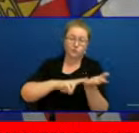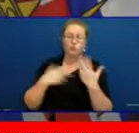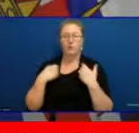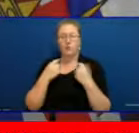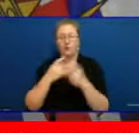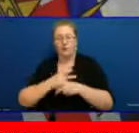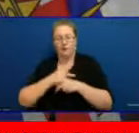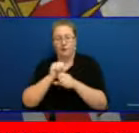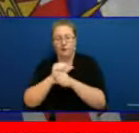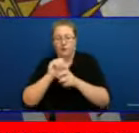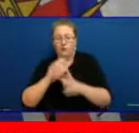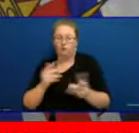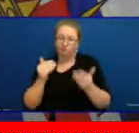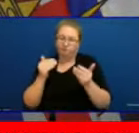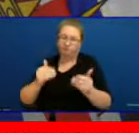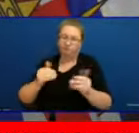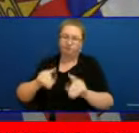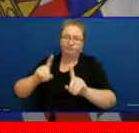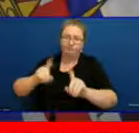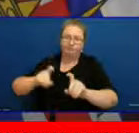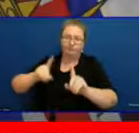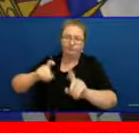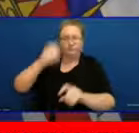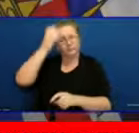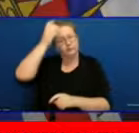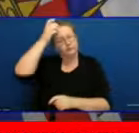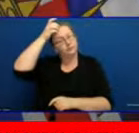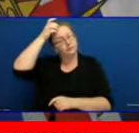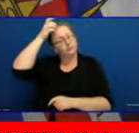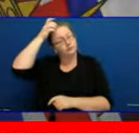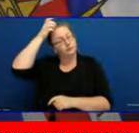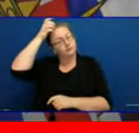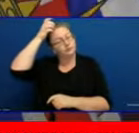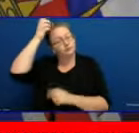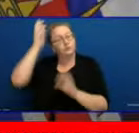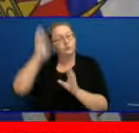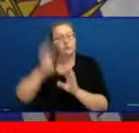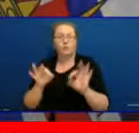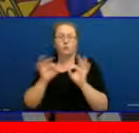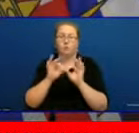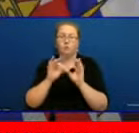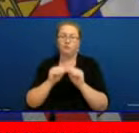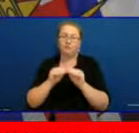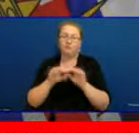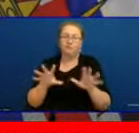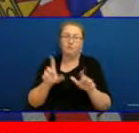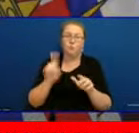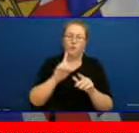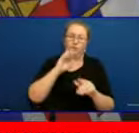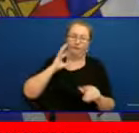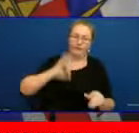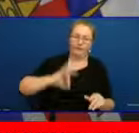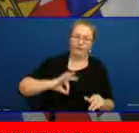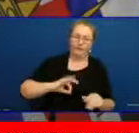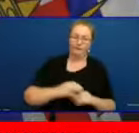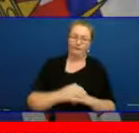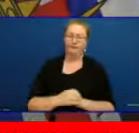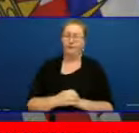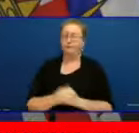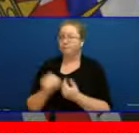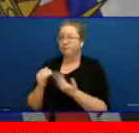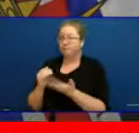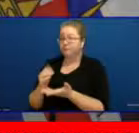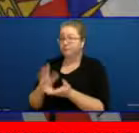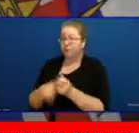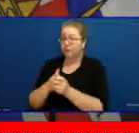still looking at what's the best strategy for how to make sure we have them in the places where they'll do the most use.